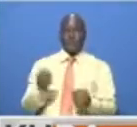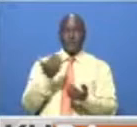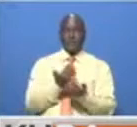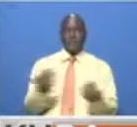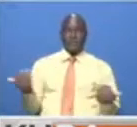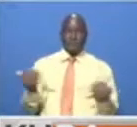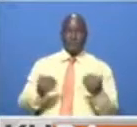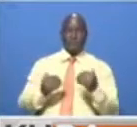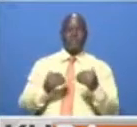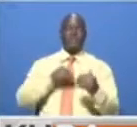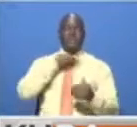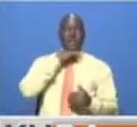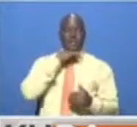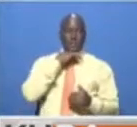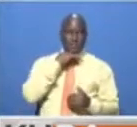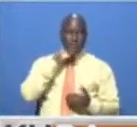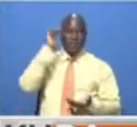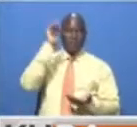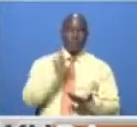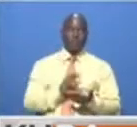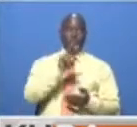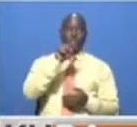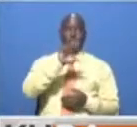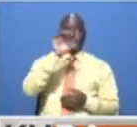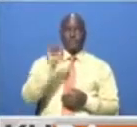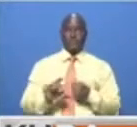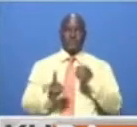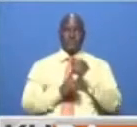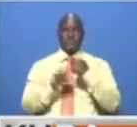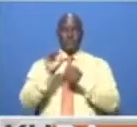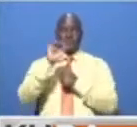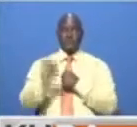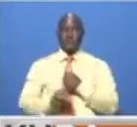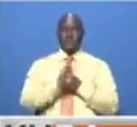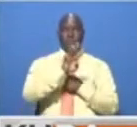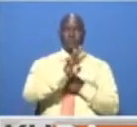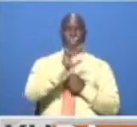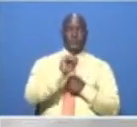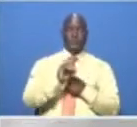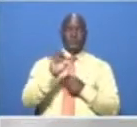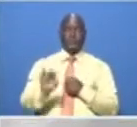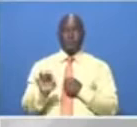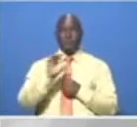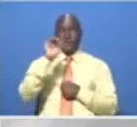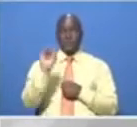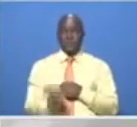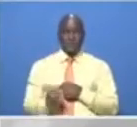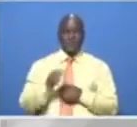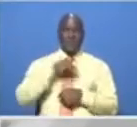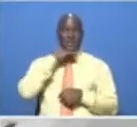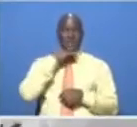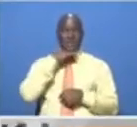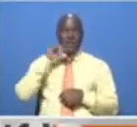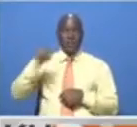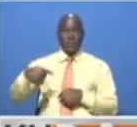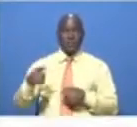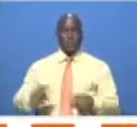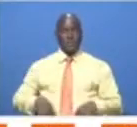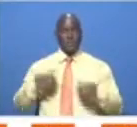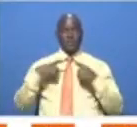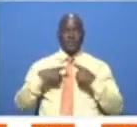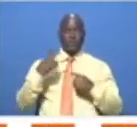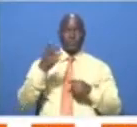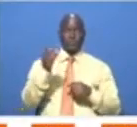mortality rate had reduced by 2.56% from 43 8% deaths per 1,000 live births